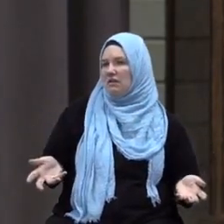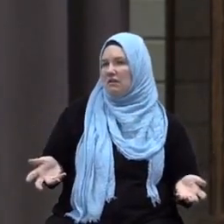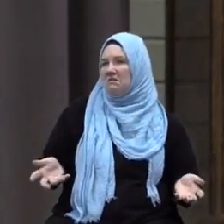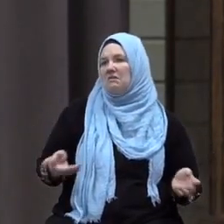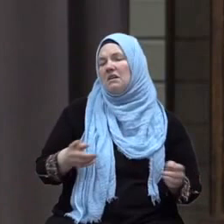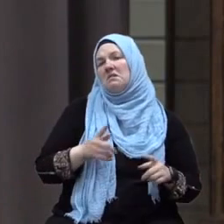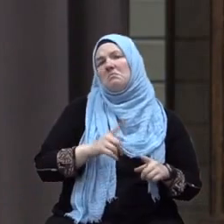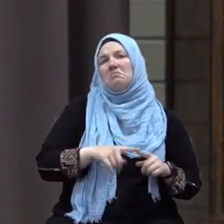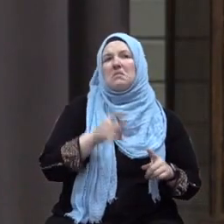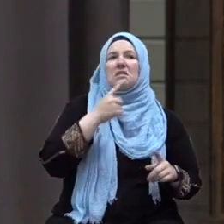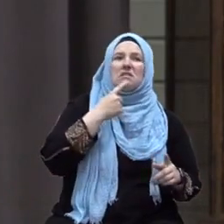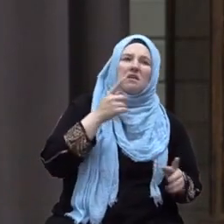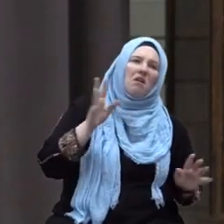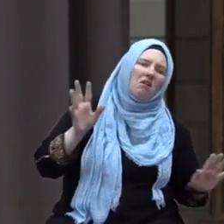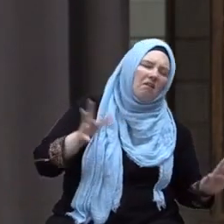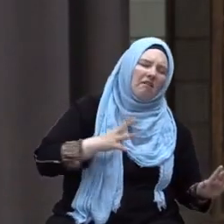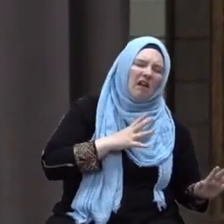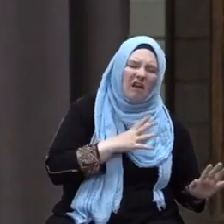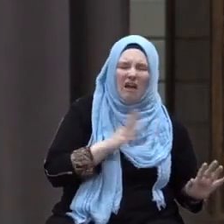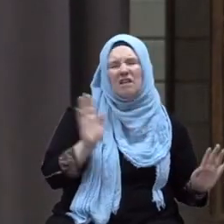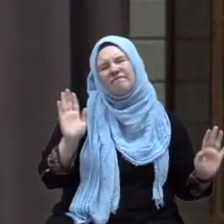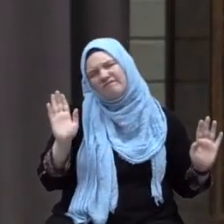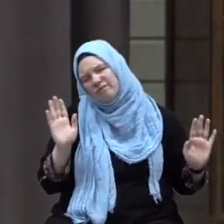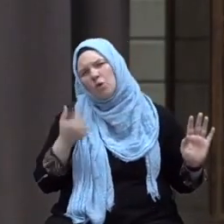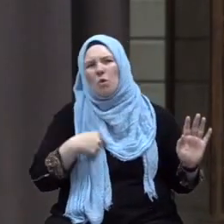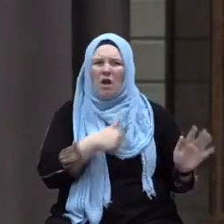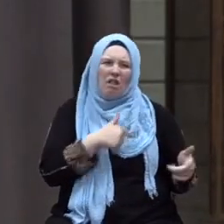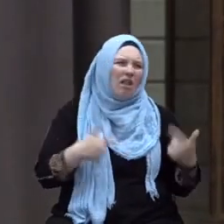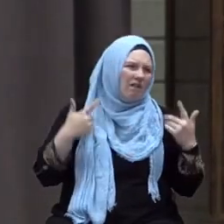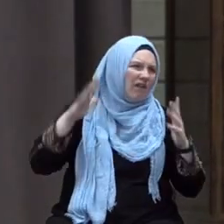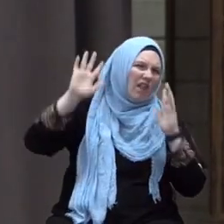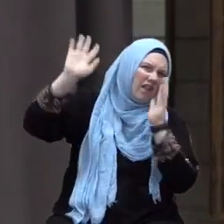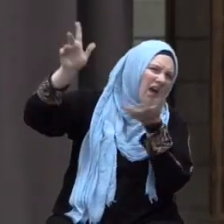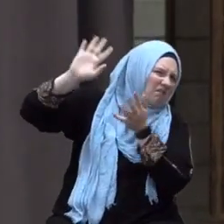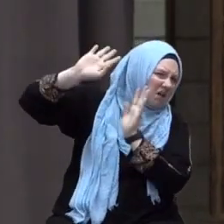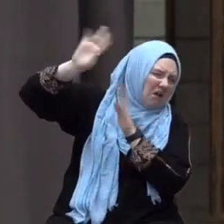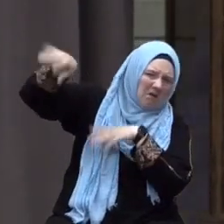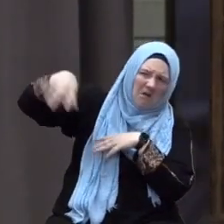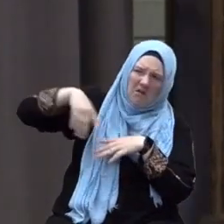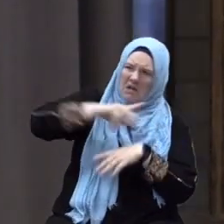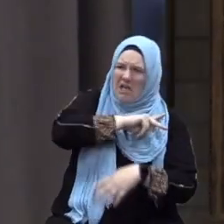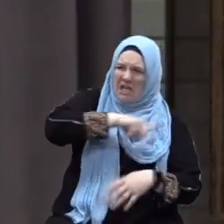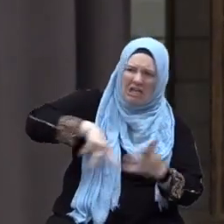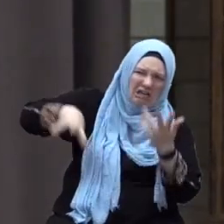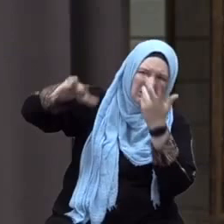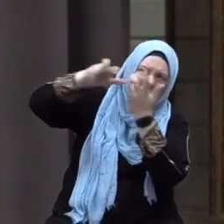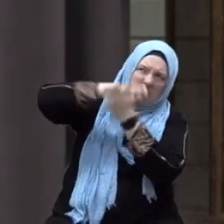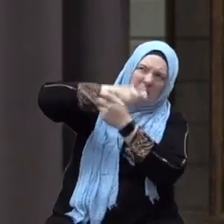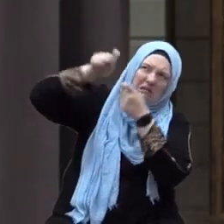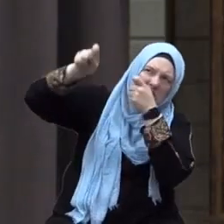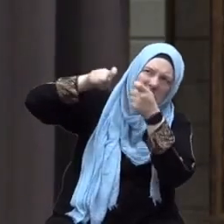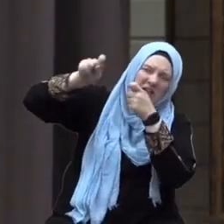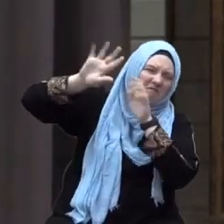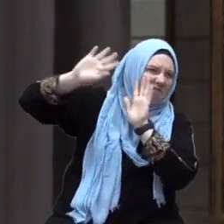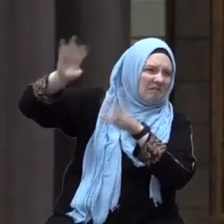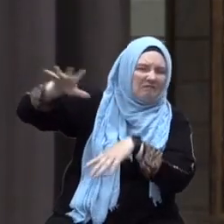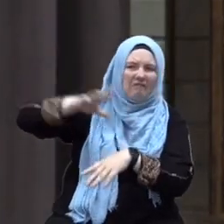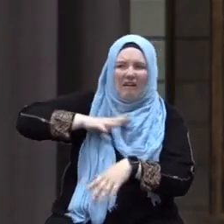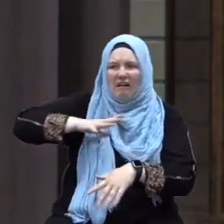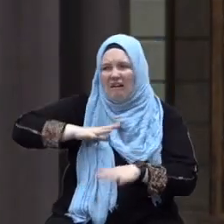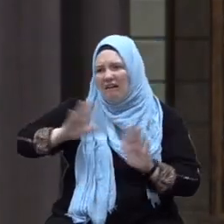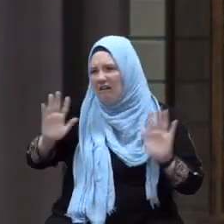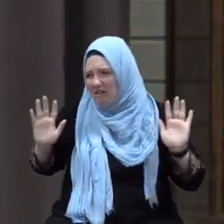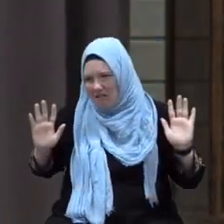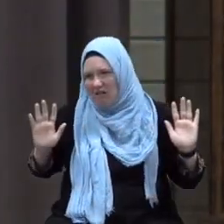But they say, but at least we are alive. So long as we use the at least idea, we